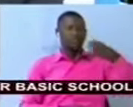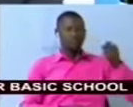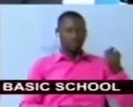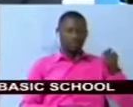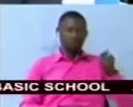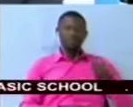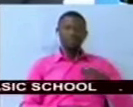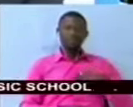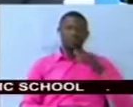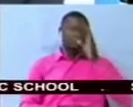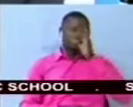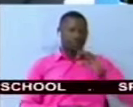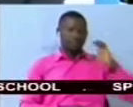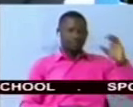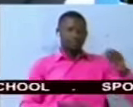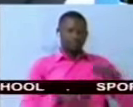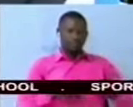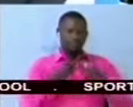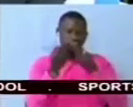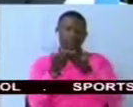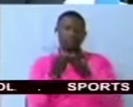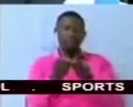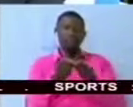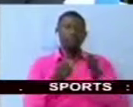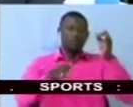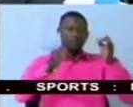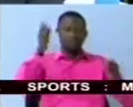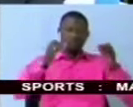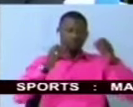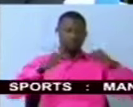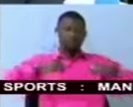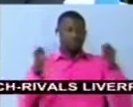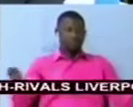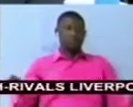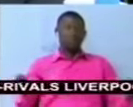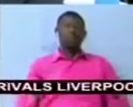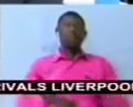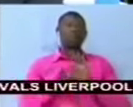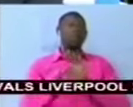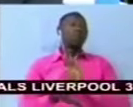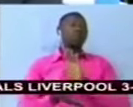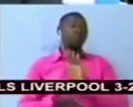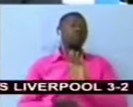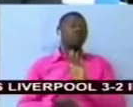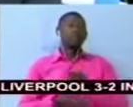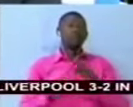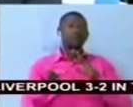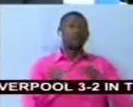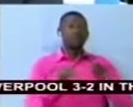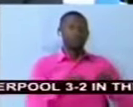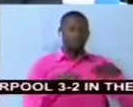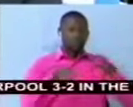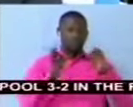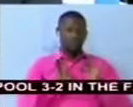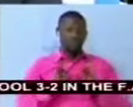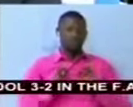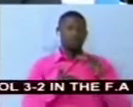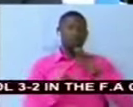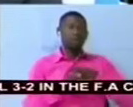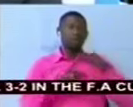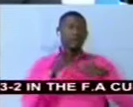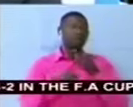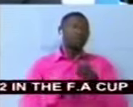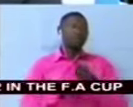December 2020, the TRRC submitted to the Attorney General and the Minister of Justice action to be taken on that. Pending